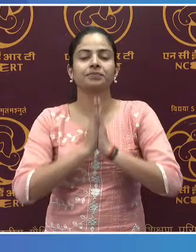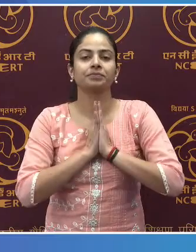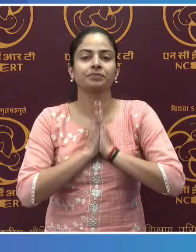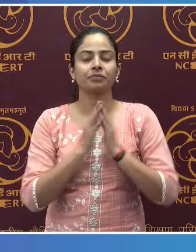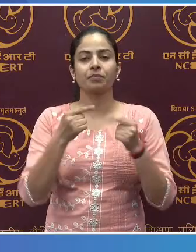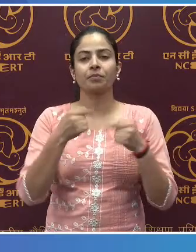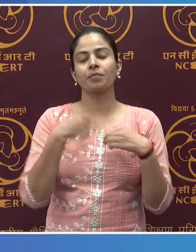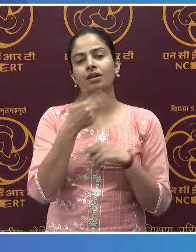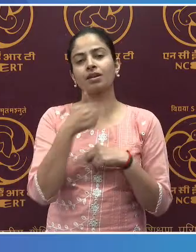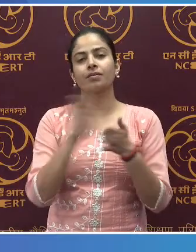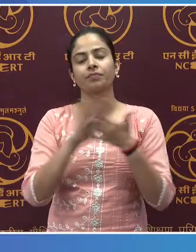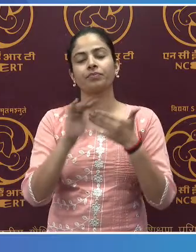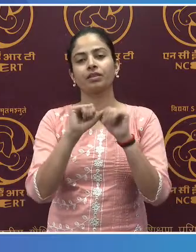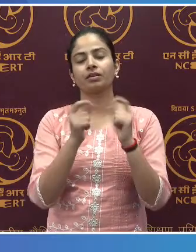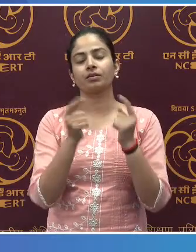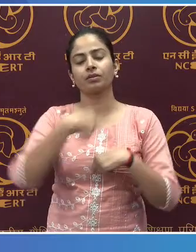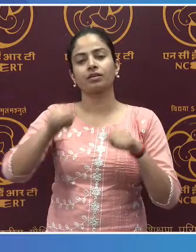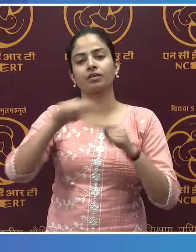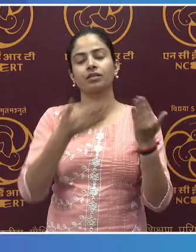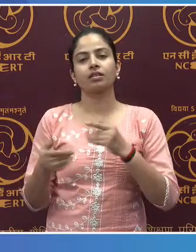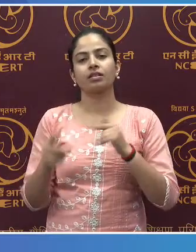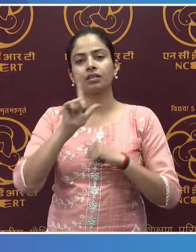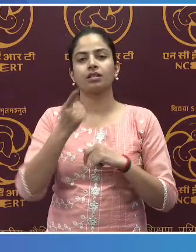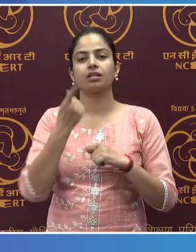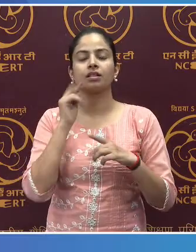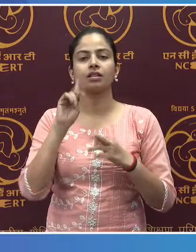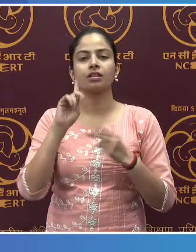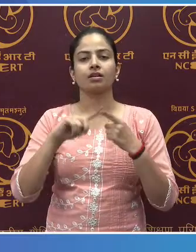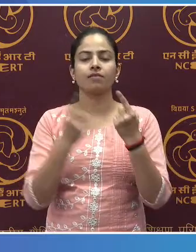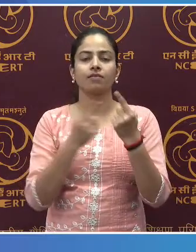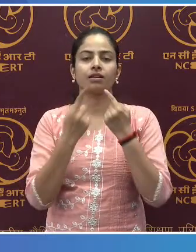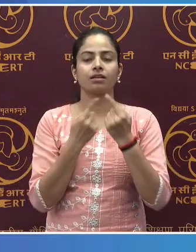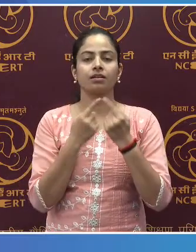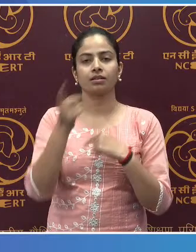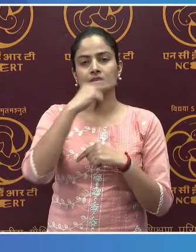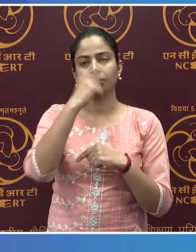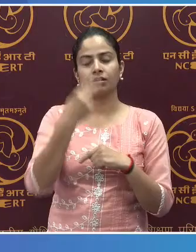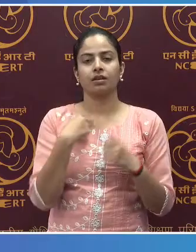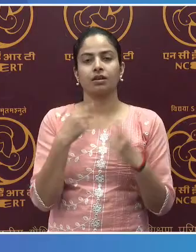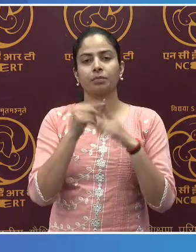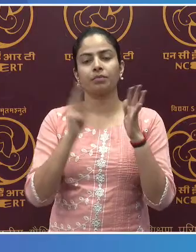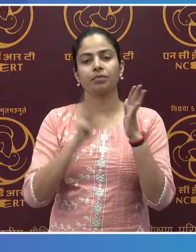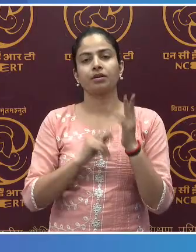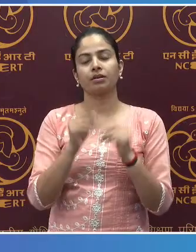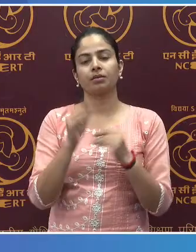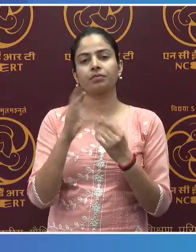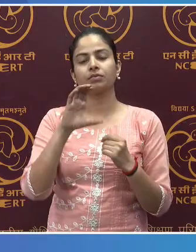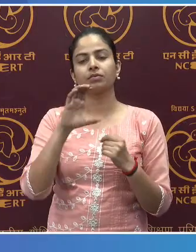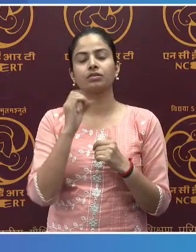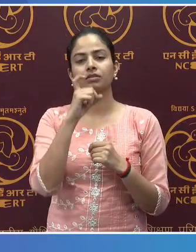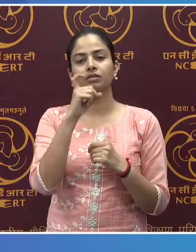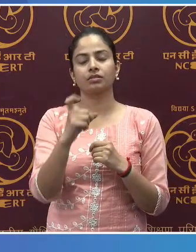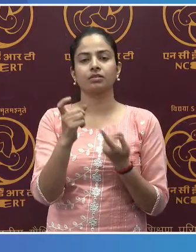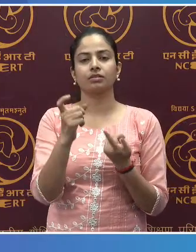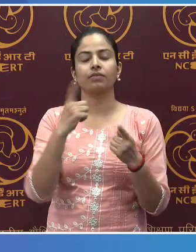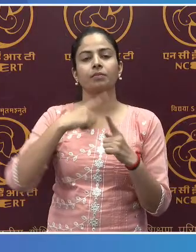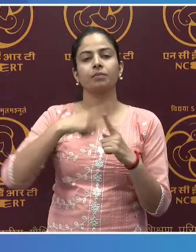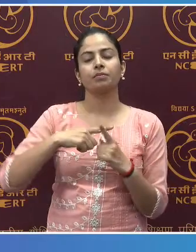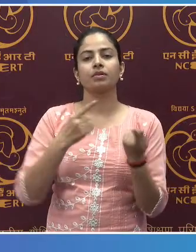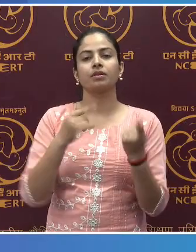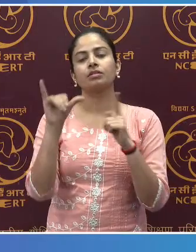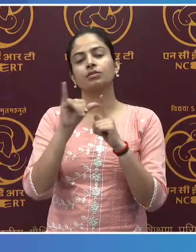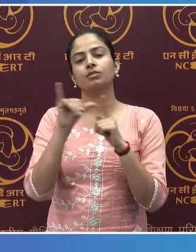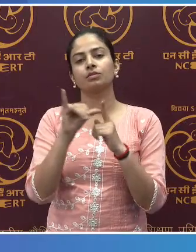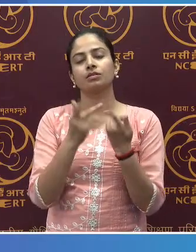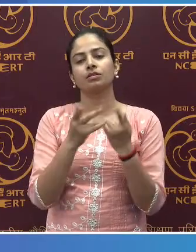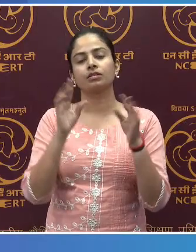Namaskar, I'm Harpreet Kaur and I welcome you all to our live and interactive session. You're watching us on PME Vidya channel number 7 and also on our YouTube